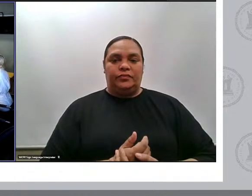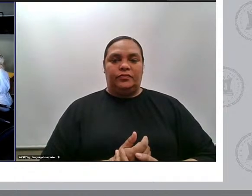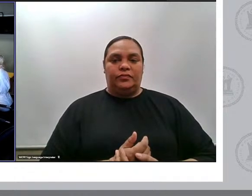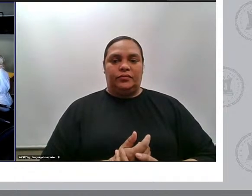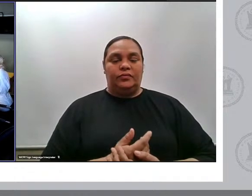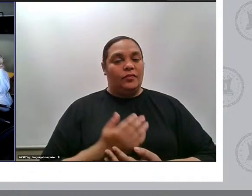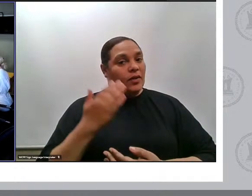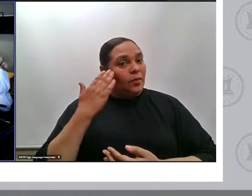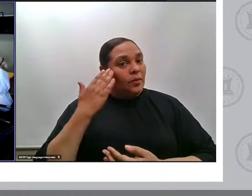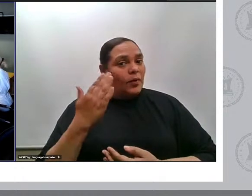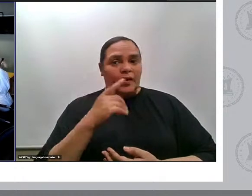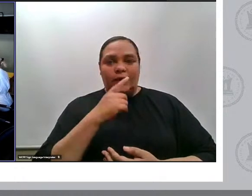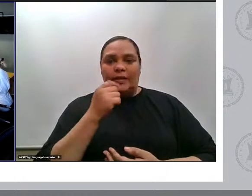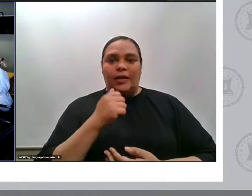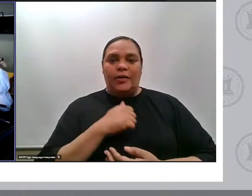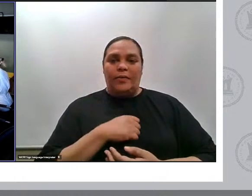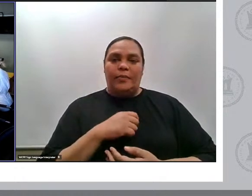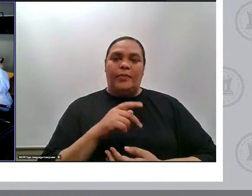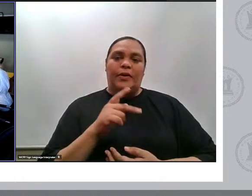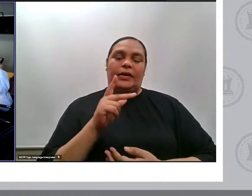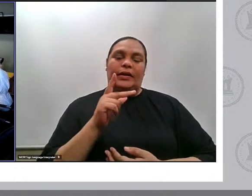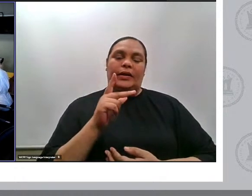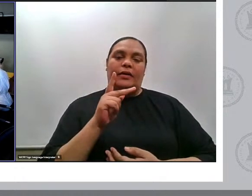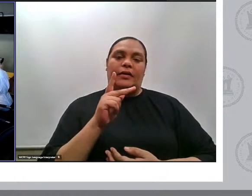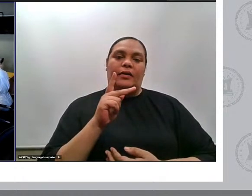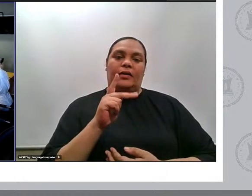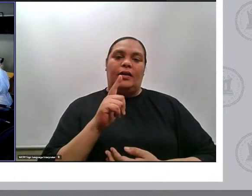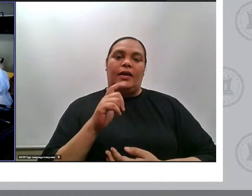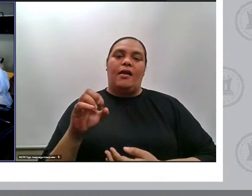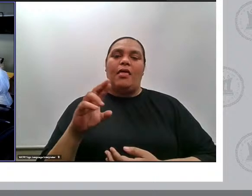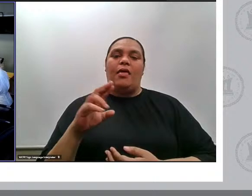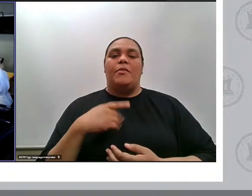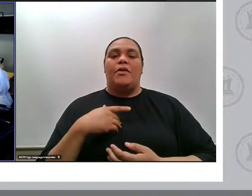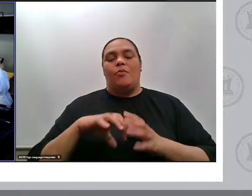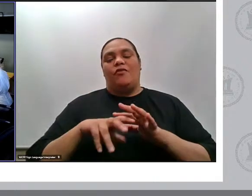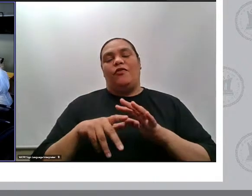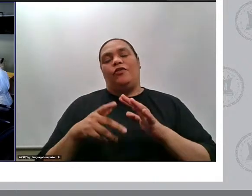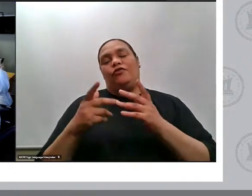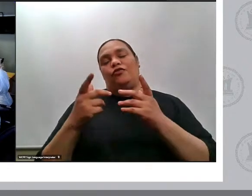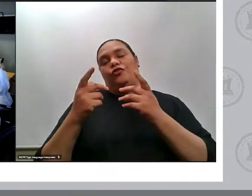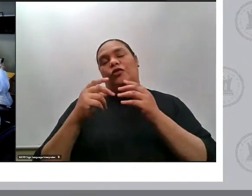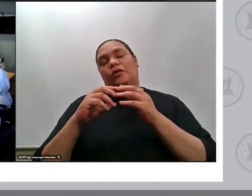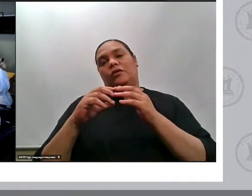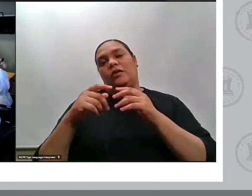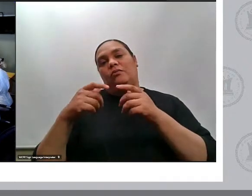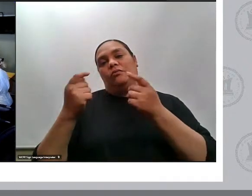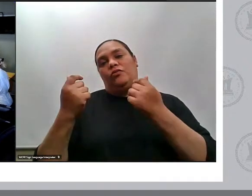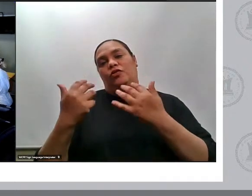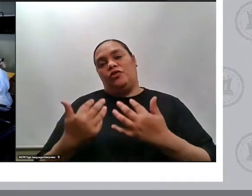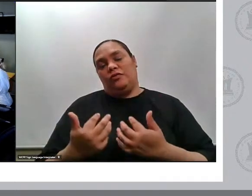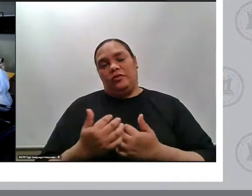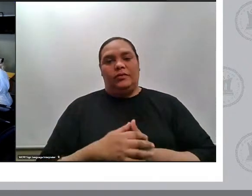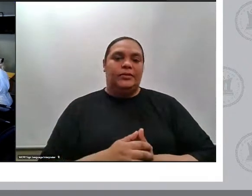Good morning. My name's Claire Horton. I'm from the Western Cape Provincial Treasury Fiscal Policy.